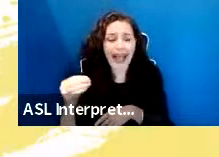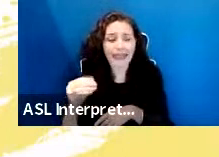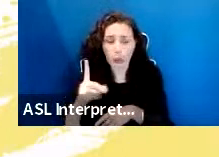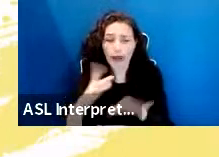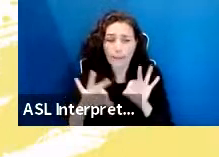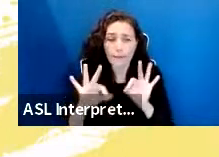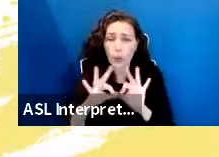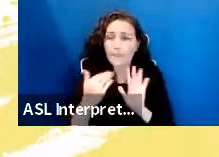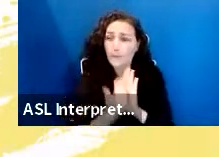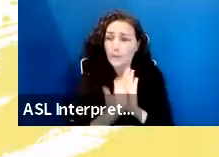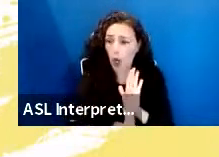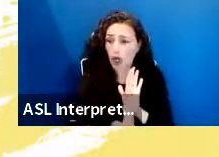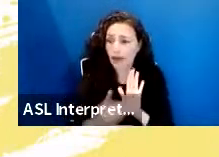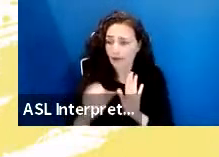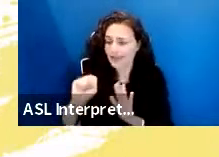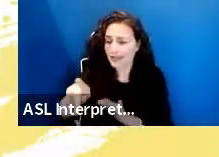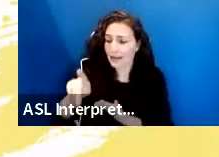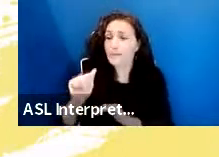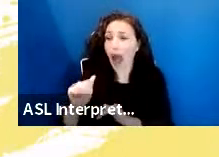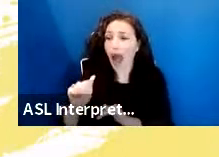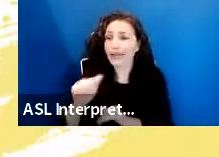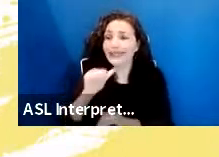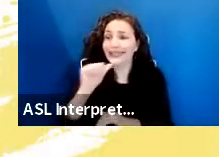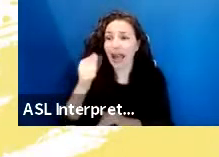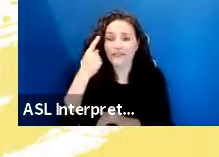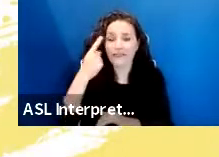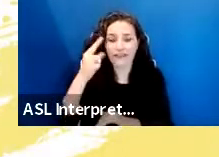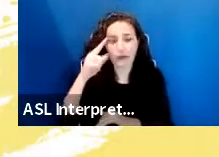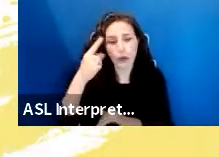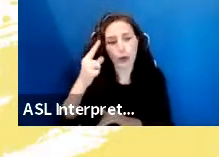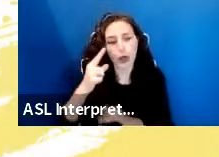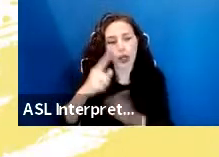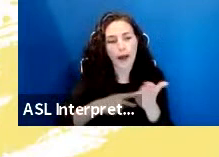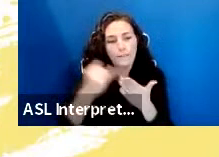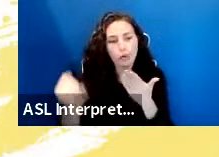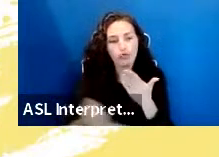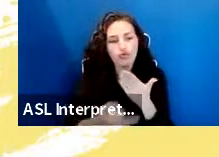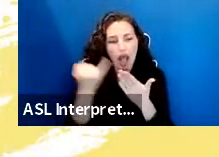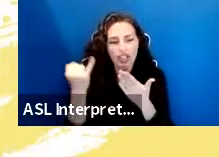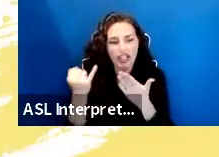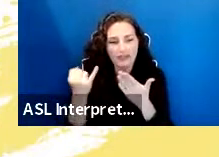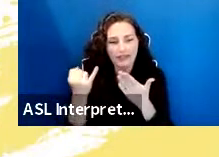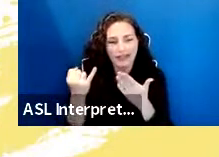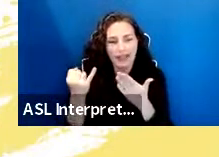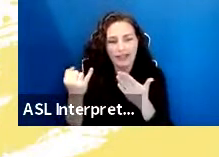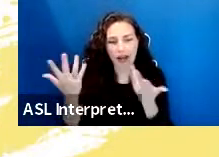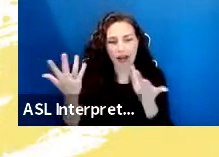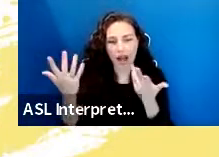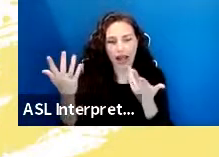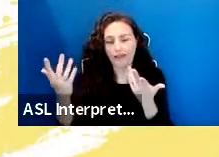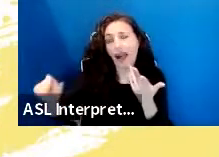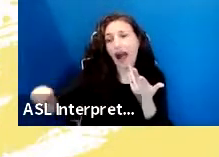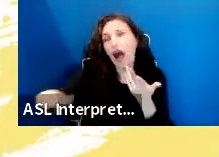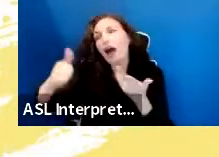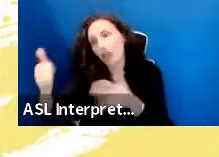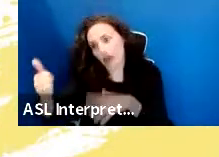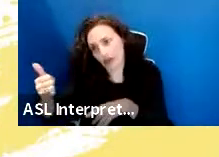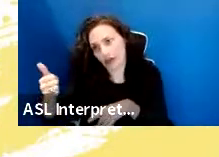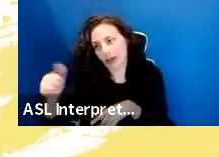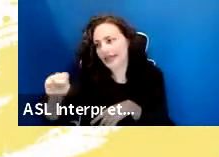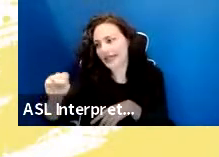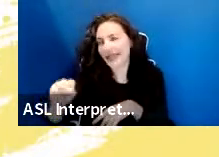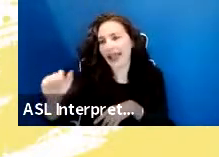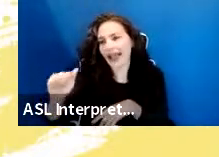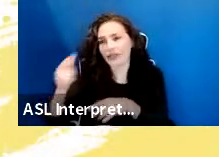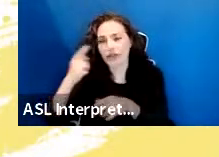important part of SPA is that it's not intended for any projects that are covered by any other SAG-AFTRA agreement, such as animated